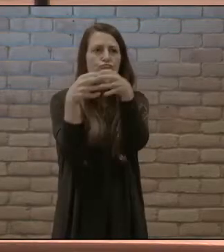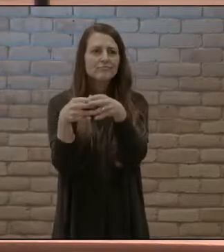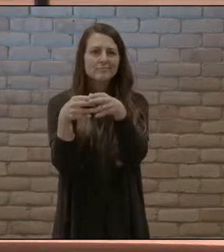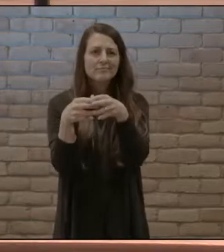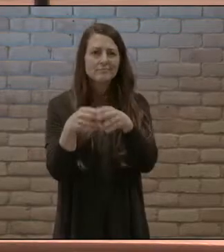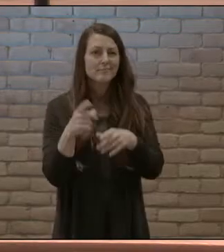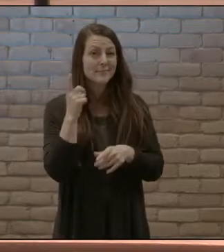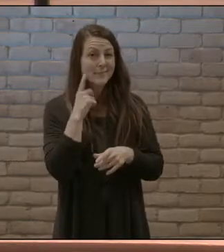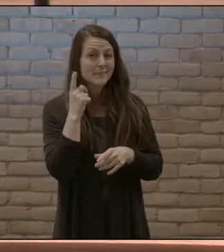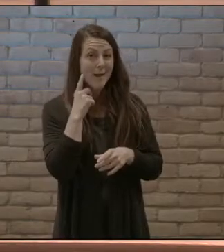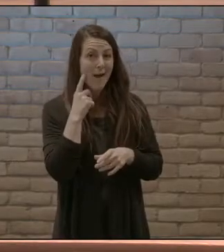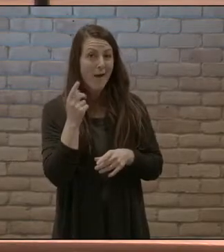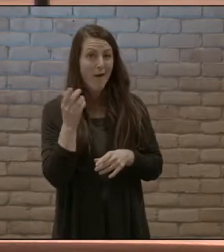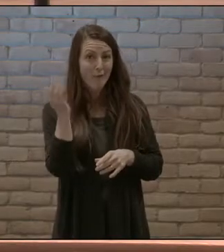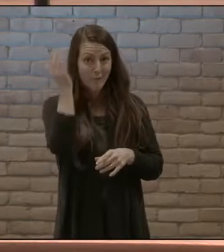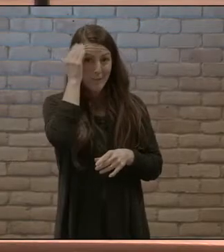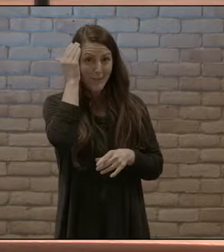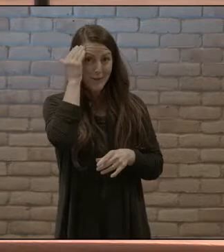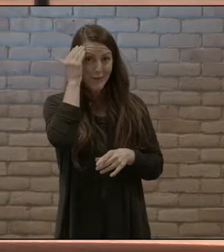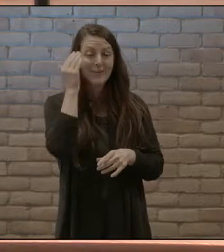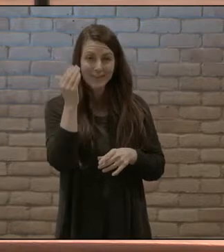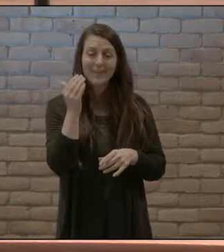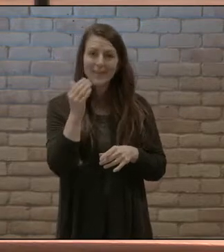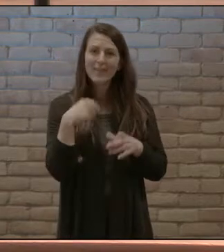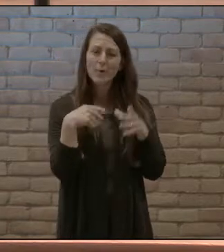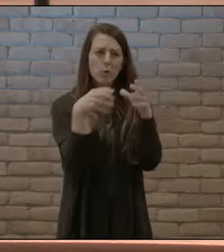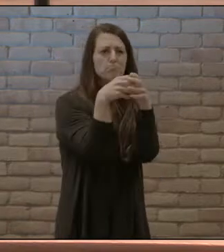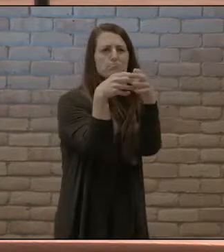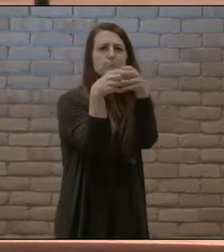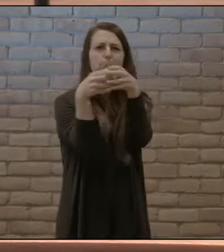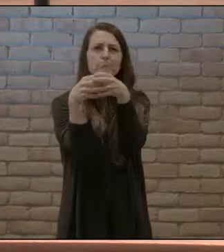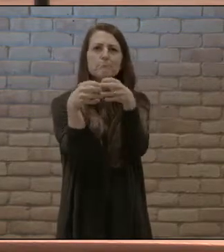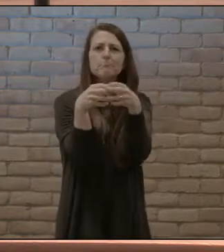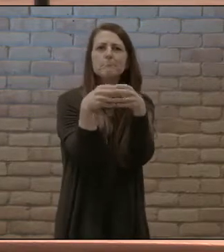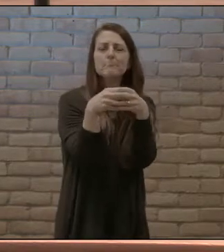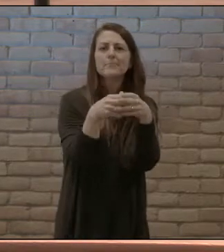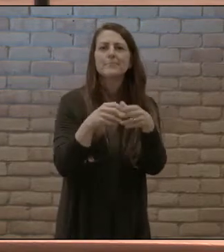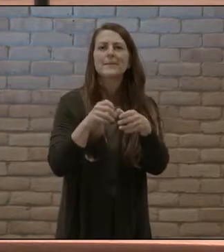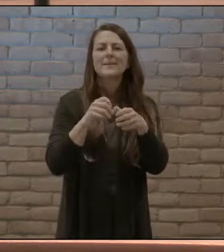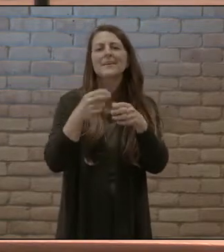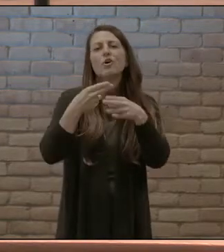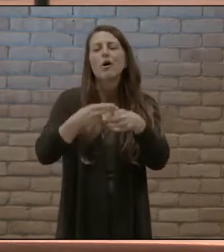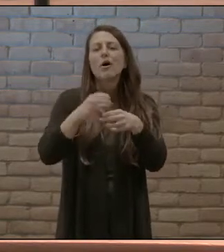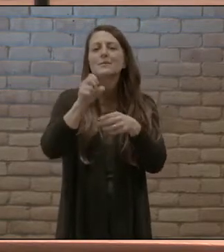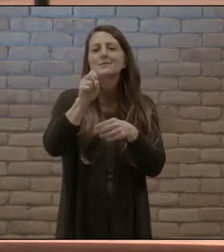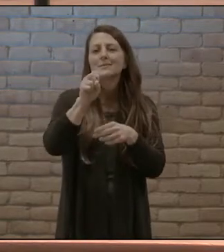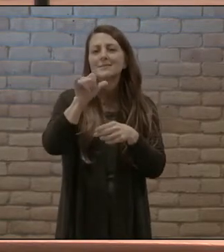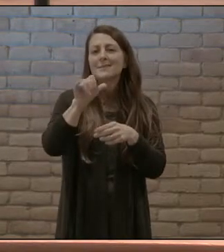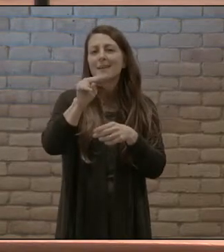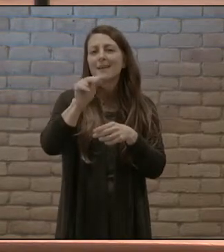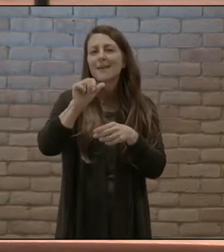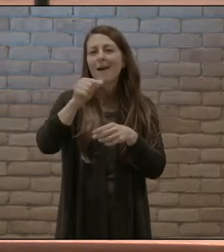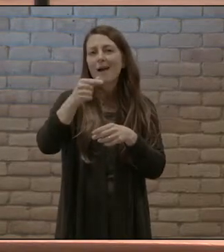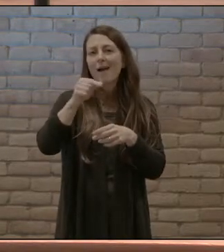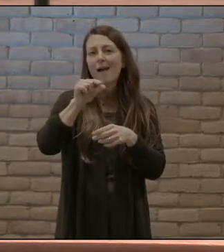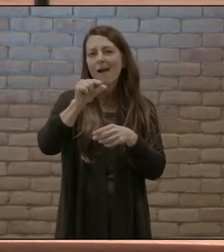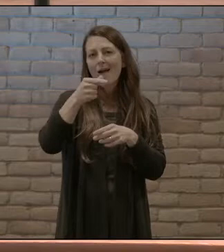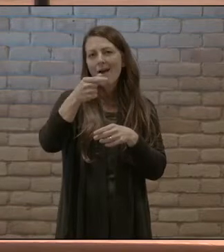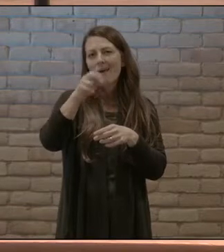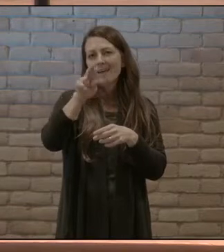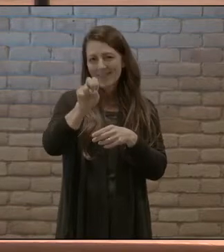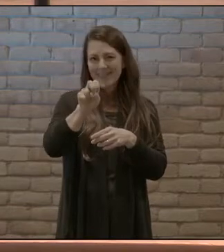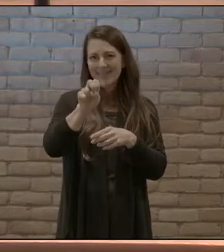familiar? So they started to gather in smaller synagogues, we would call them today. They gathered around